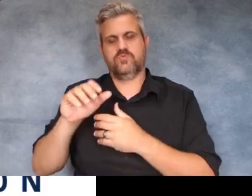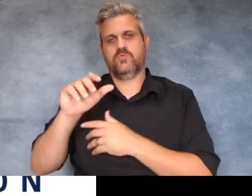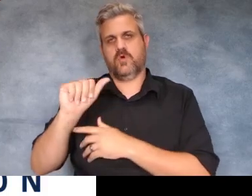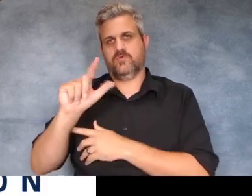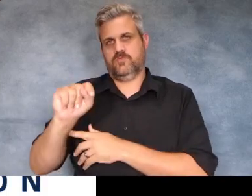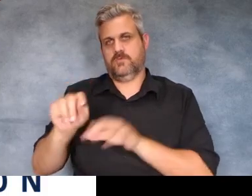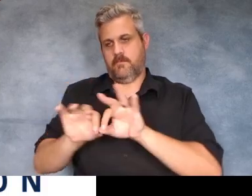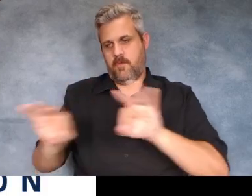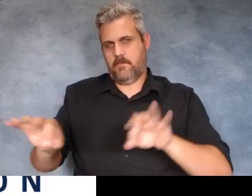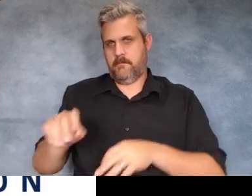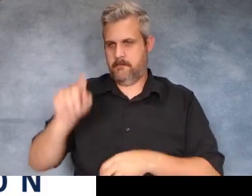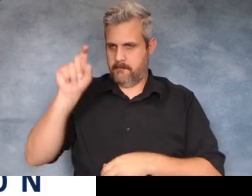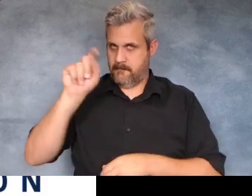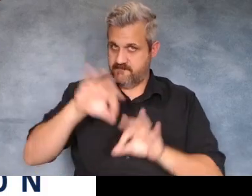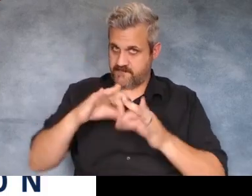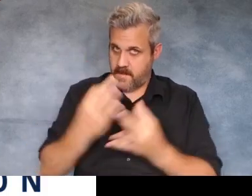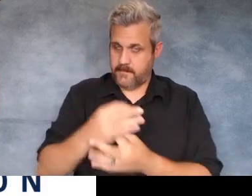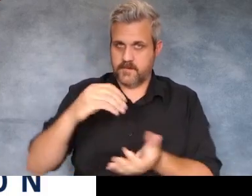to understand.